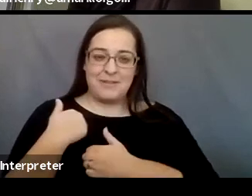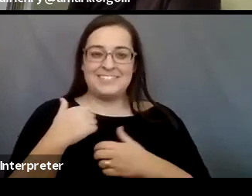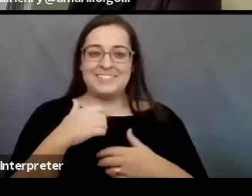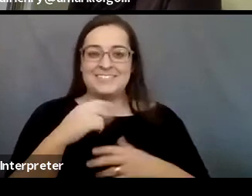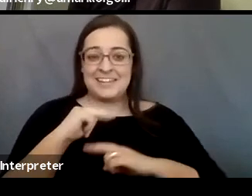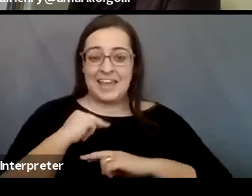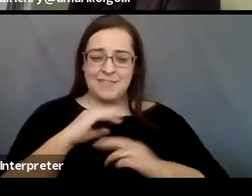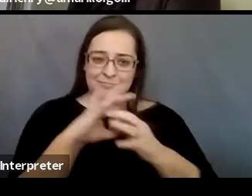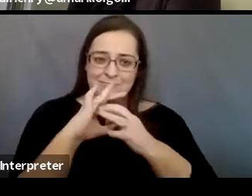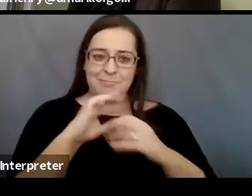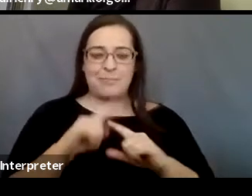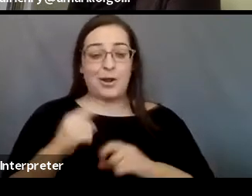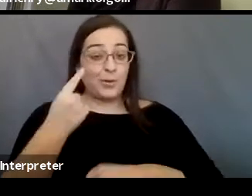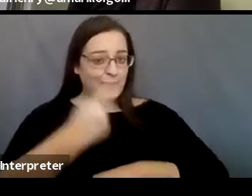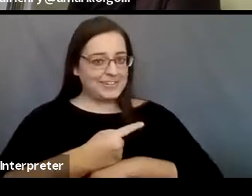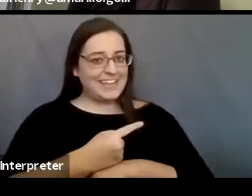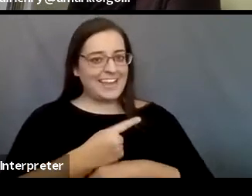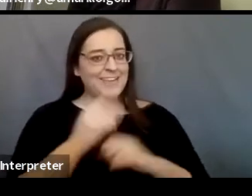team. All right.